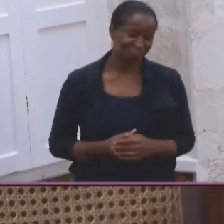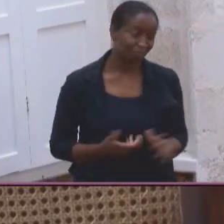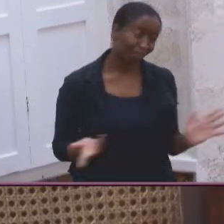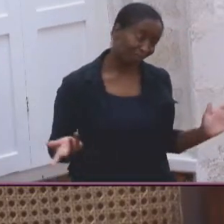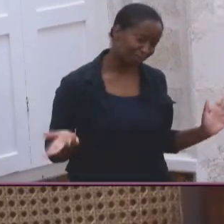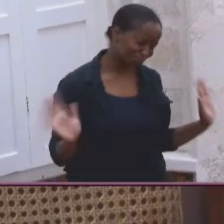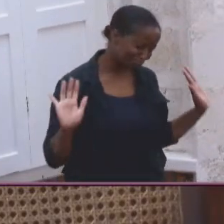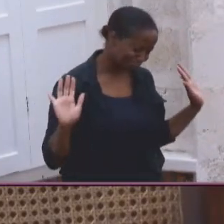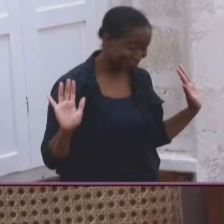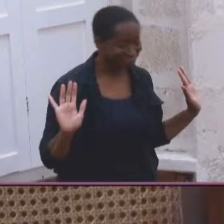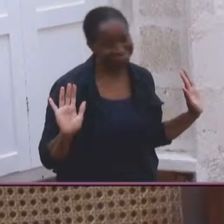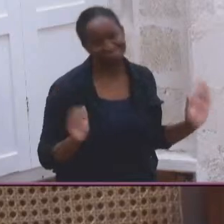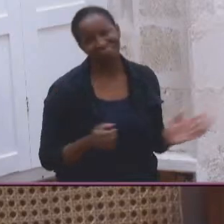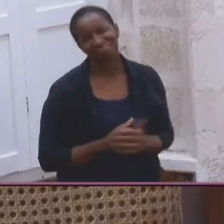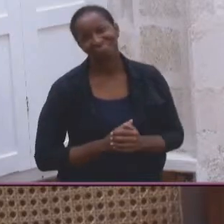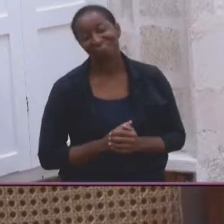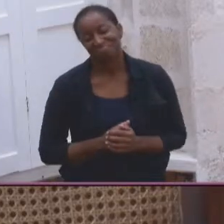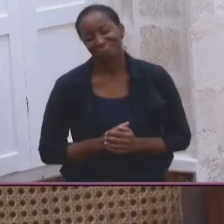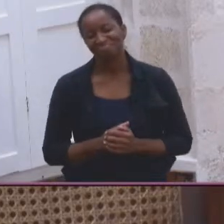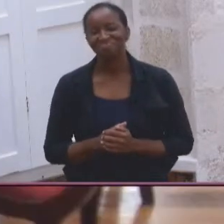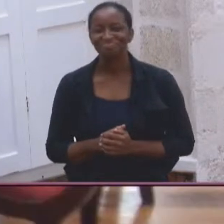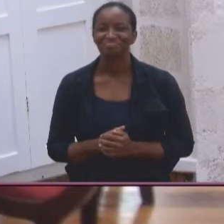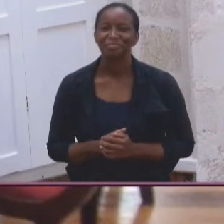Excellent. I know.